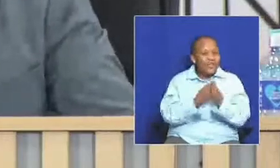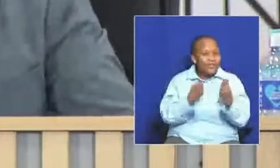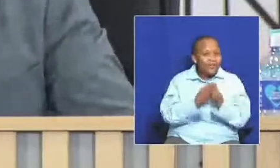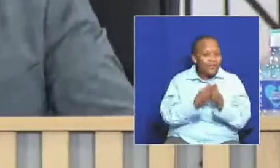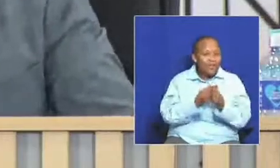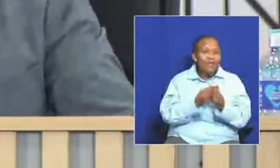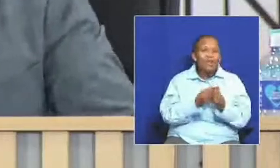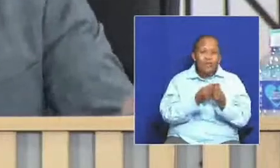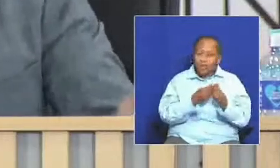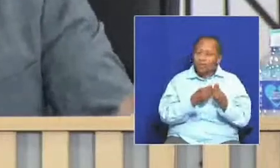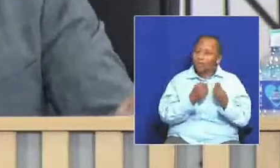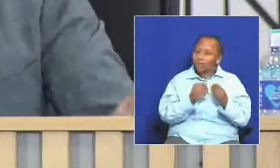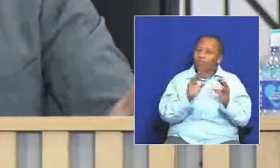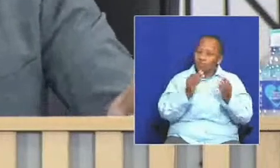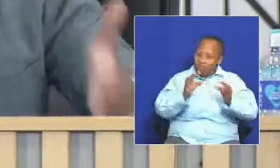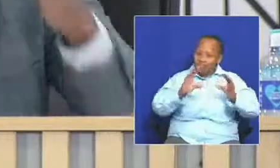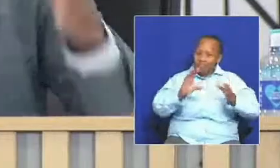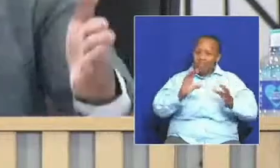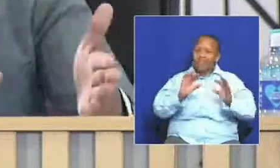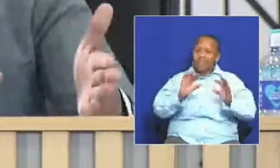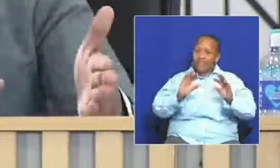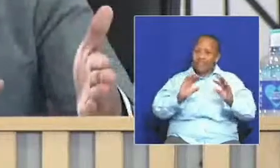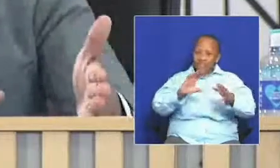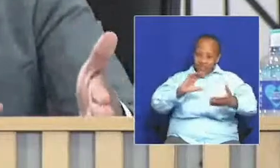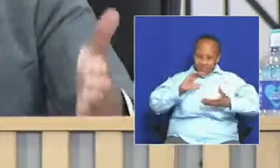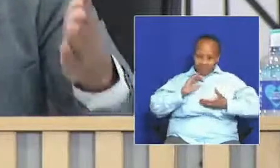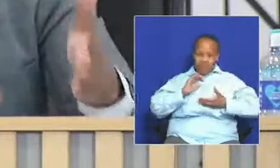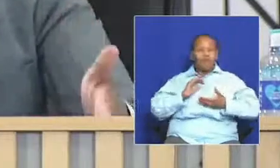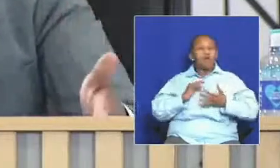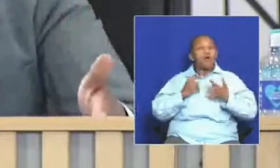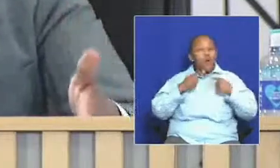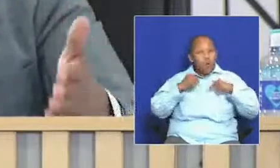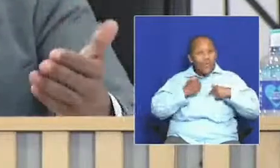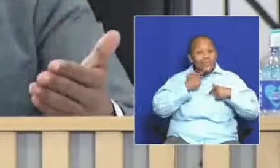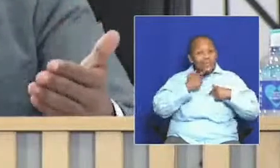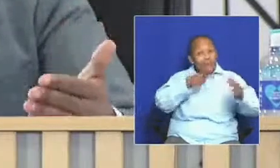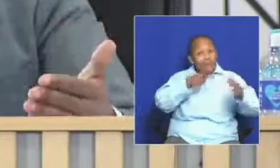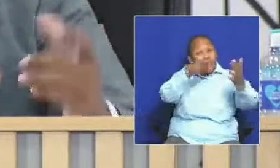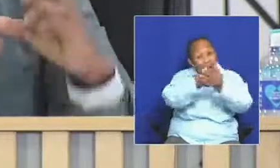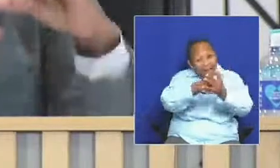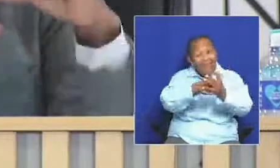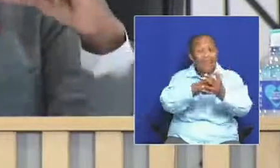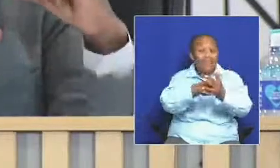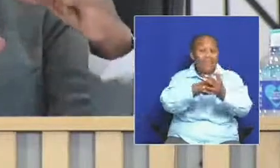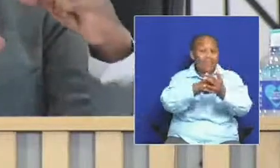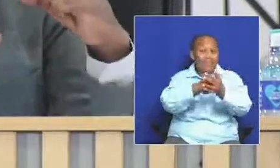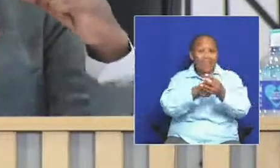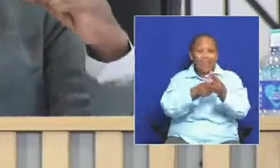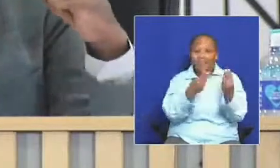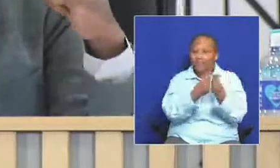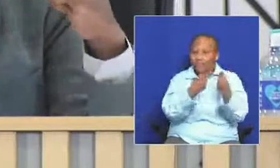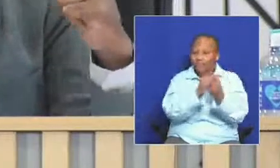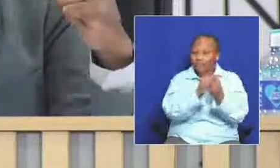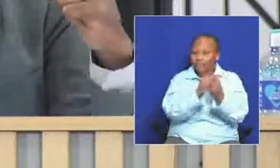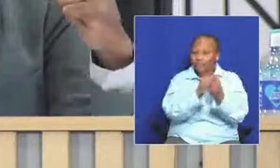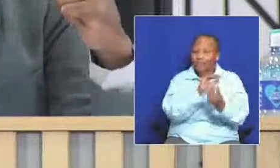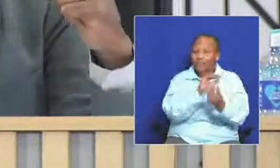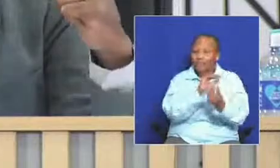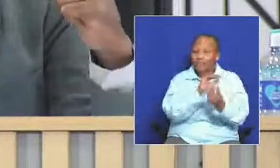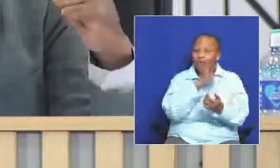and then the money will be in your account, so you know how much you know how you